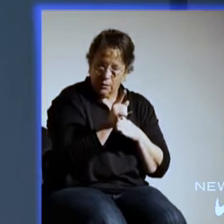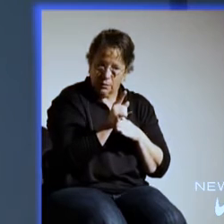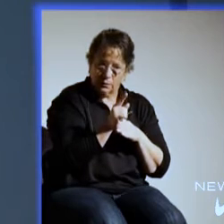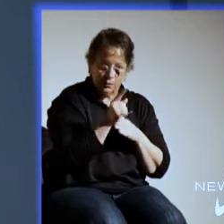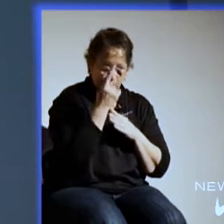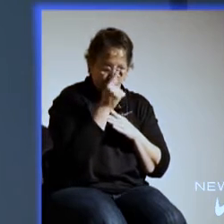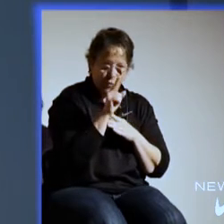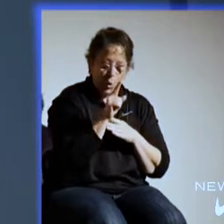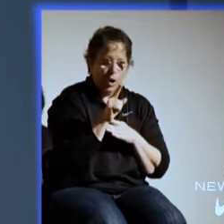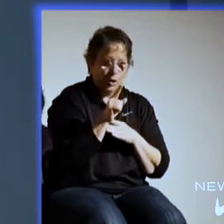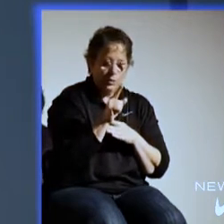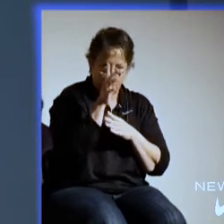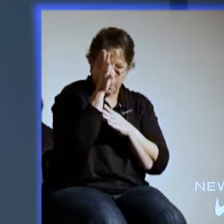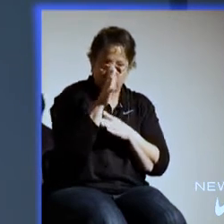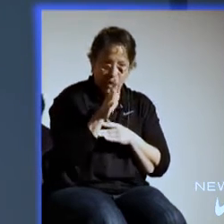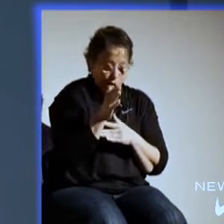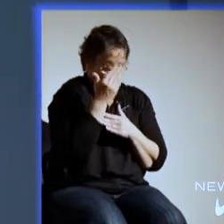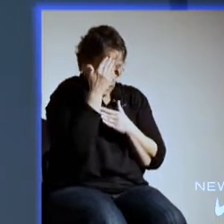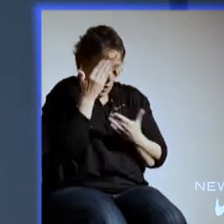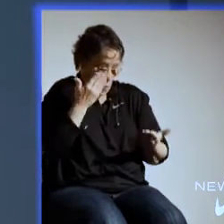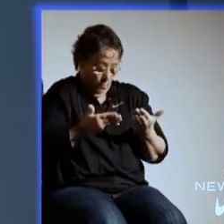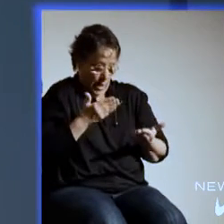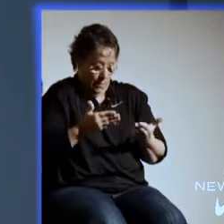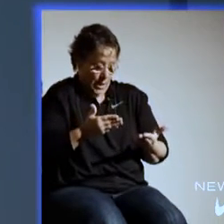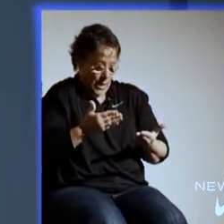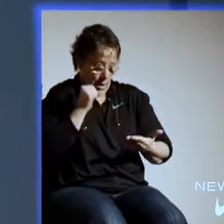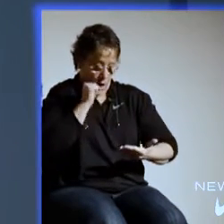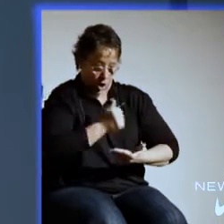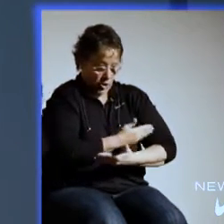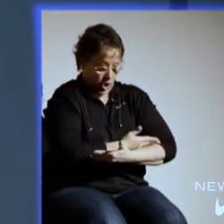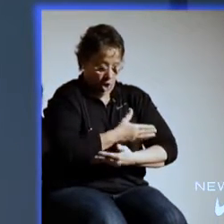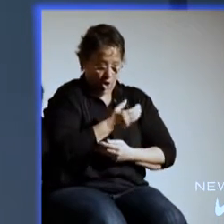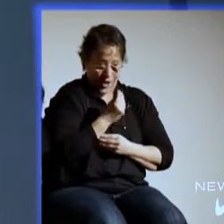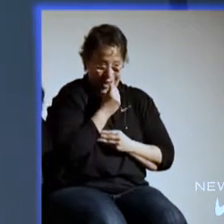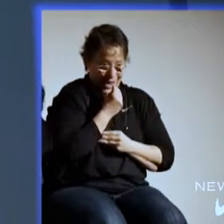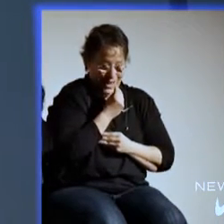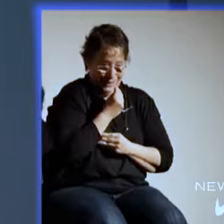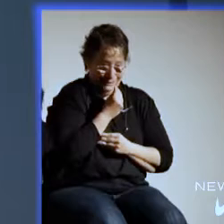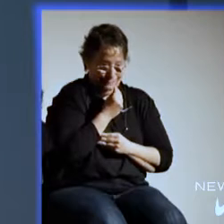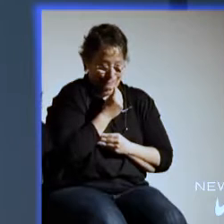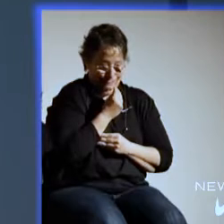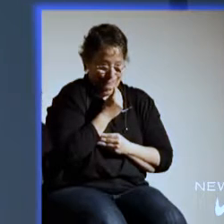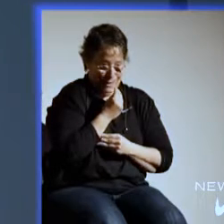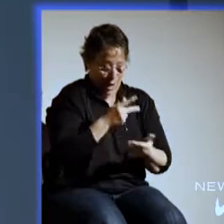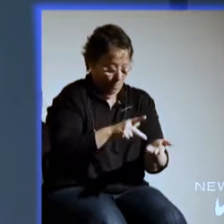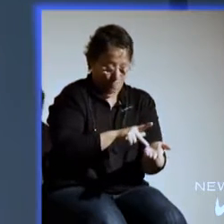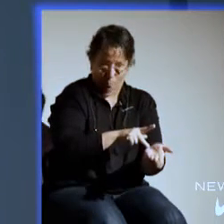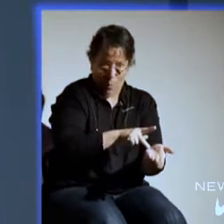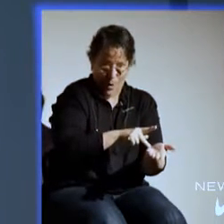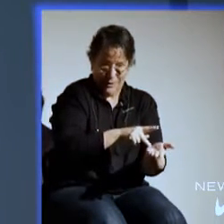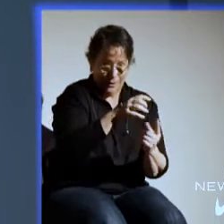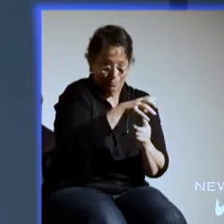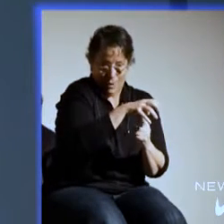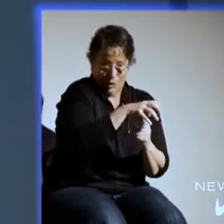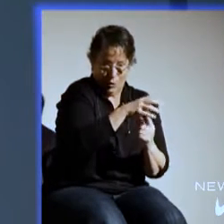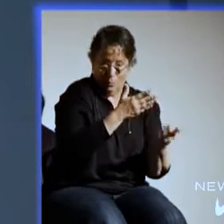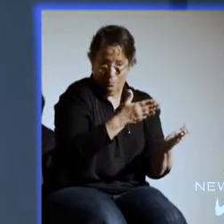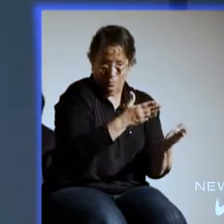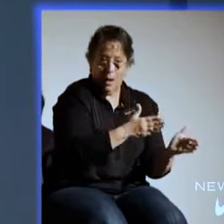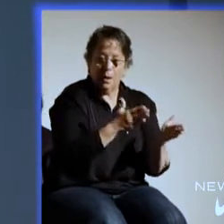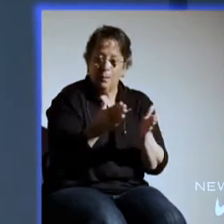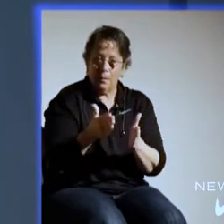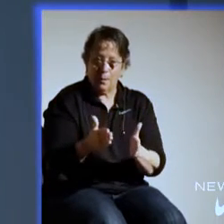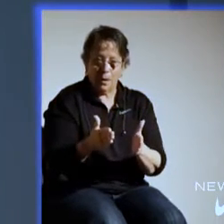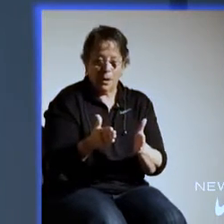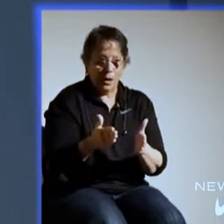we knew that our daughter may have ingested something that was toxic. And there was a solution right in front of her. And if you've